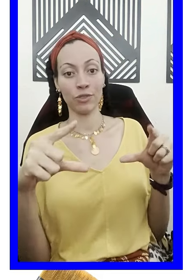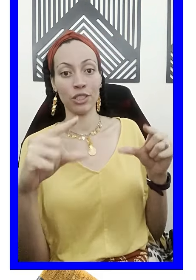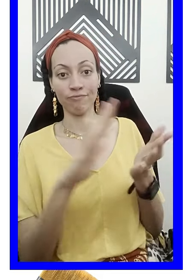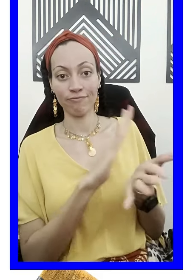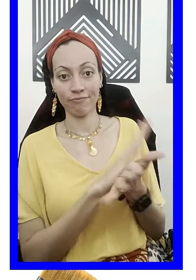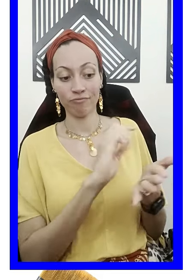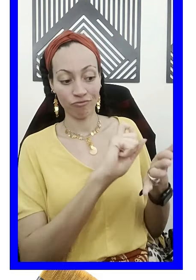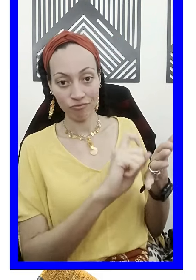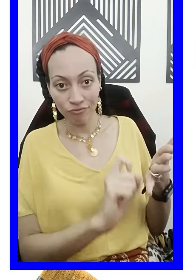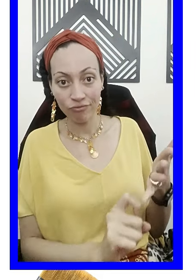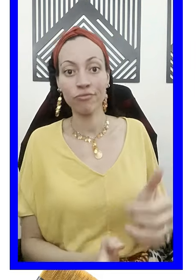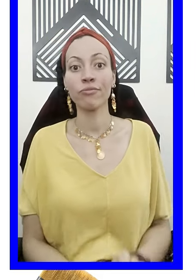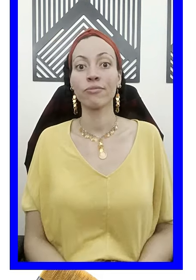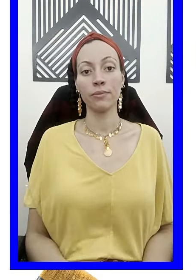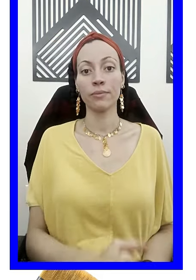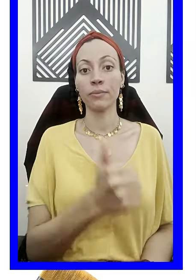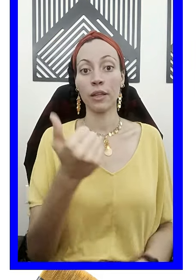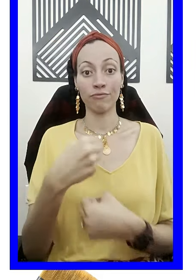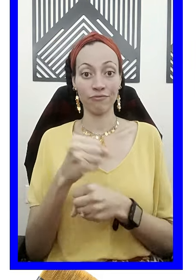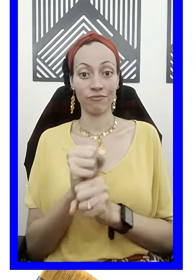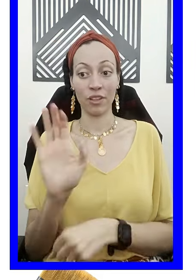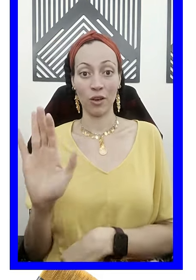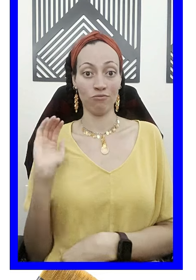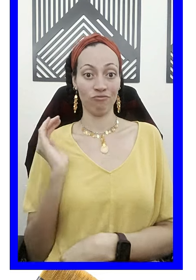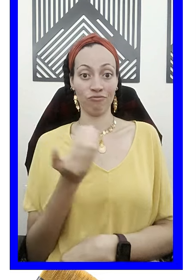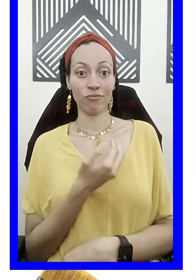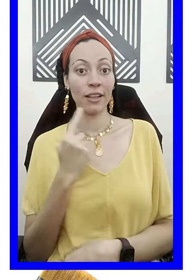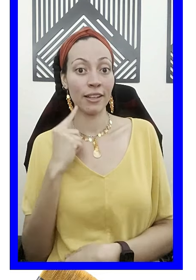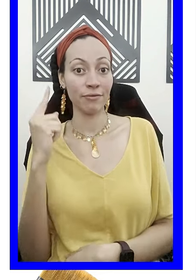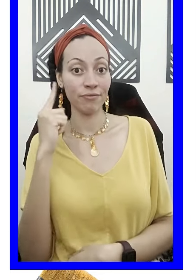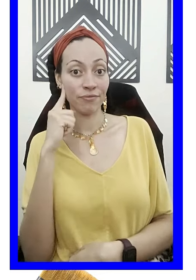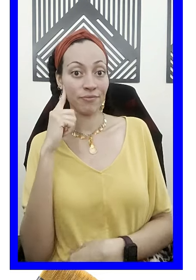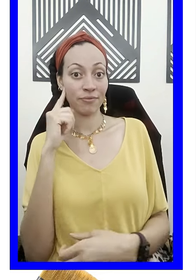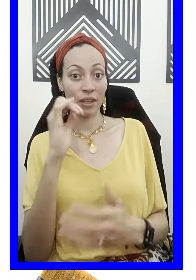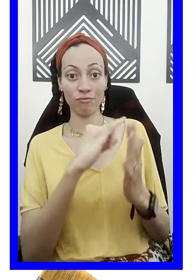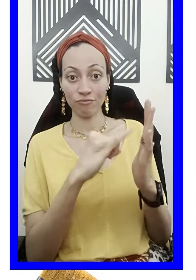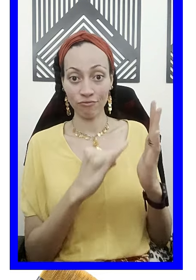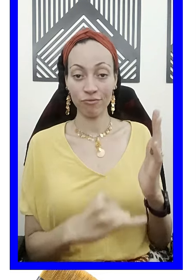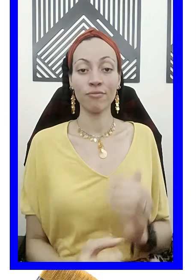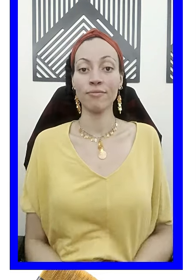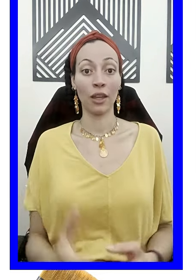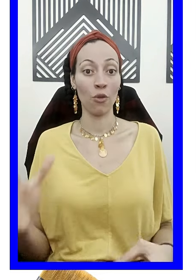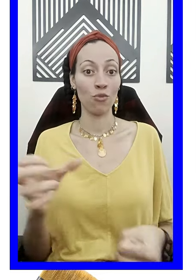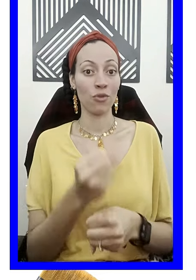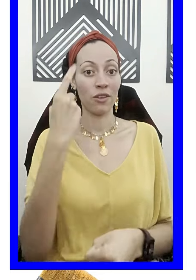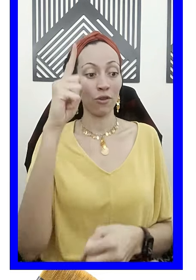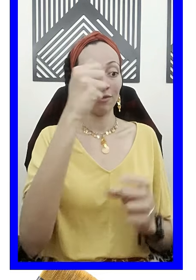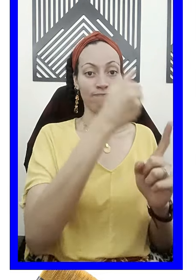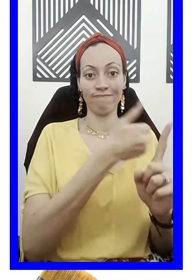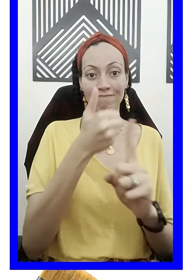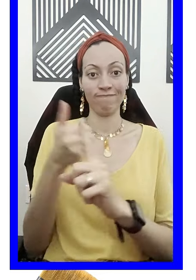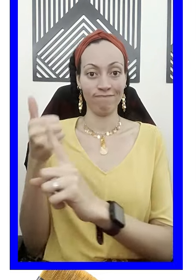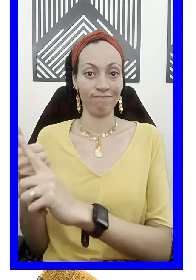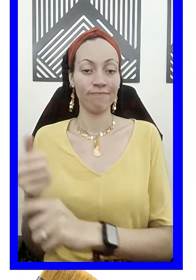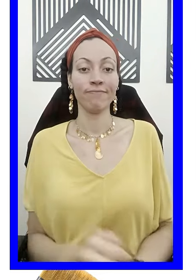a winner for each category, and the entries will be due on Monday, September 30th, so we cannot wait to see what you guys come up with.